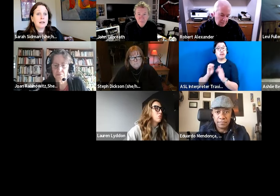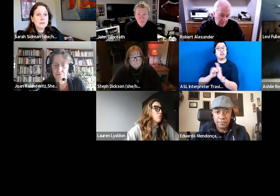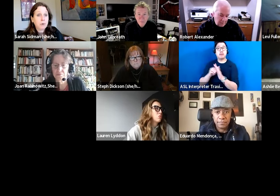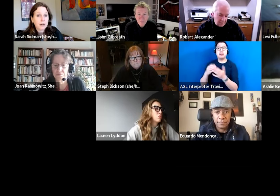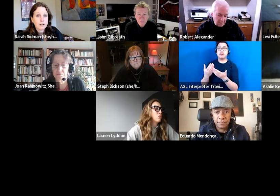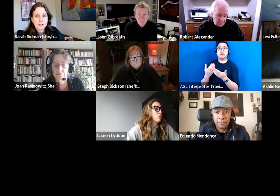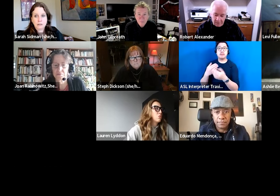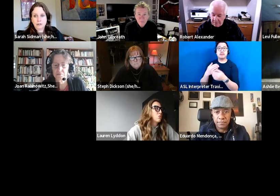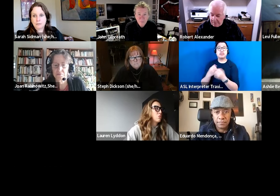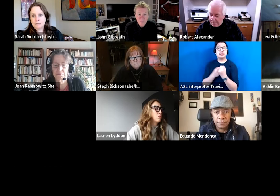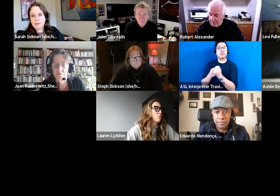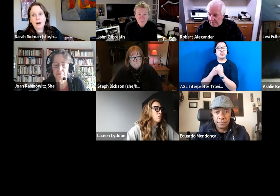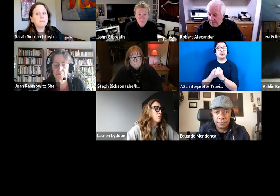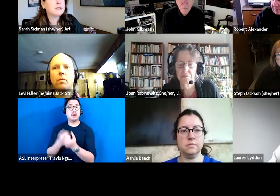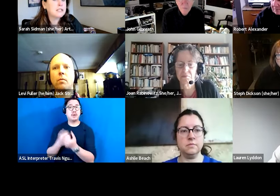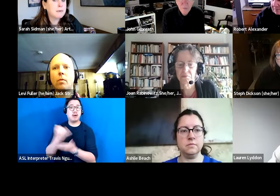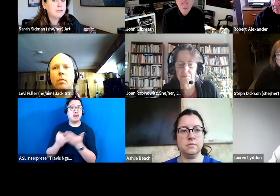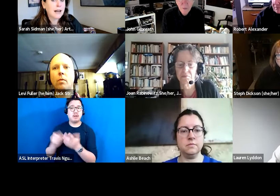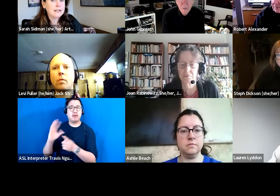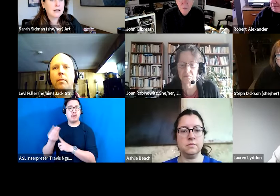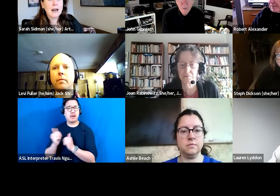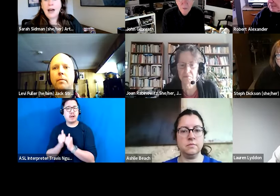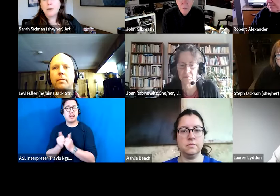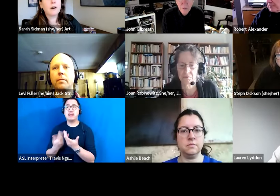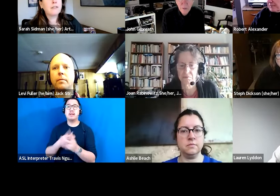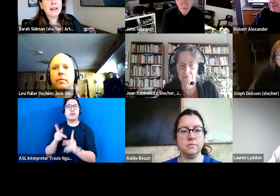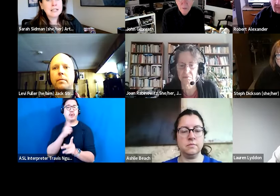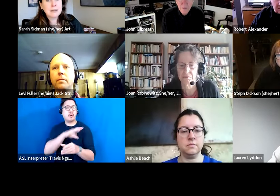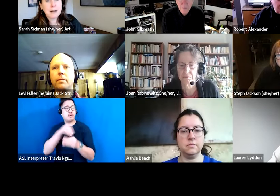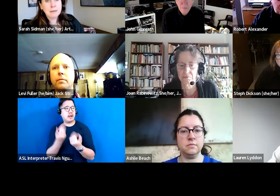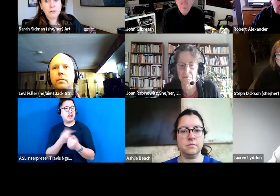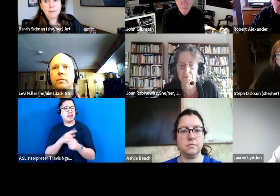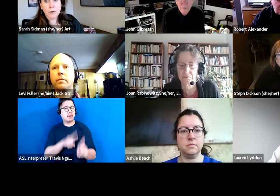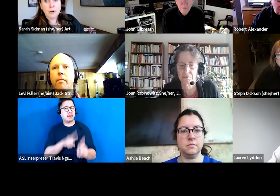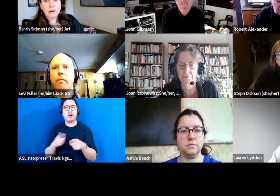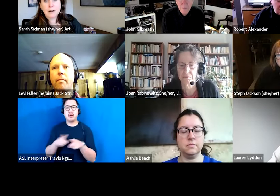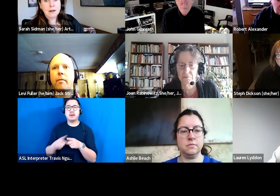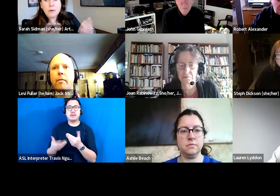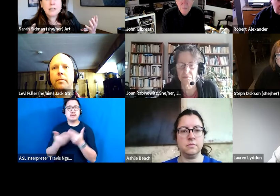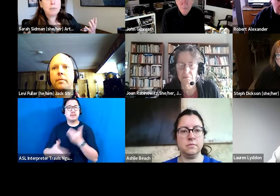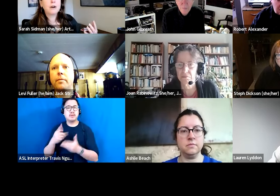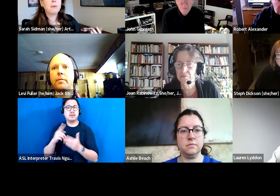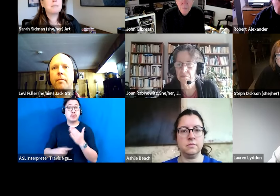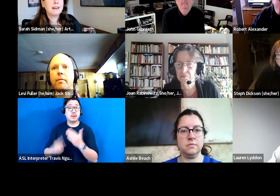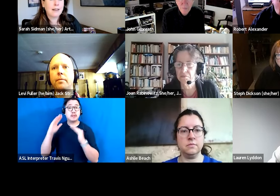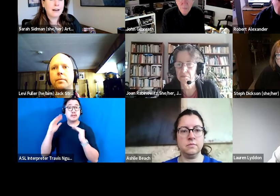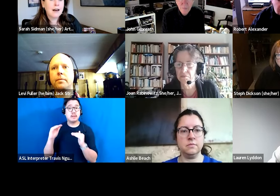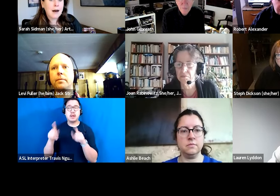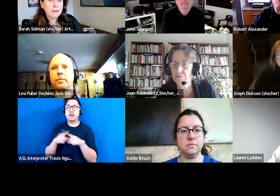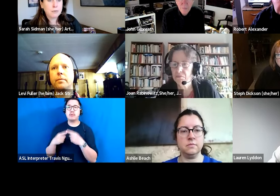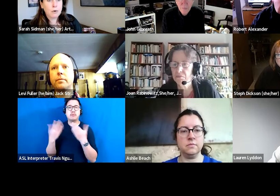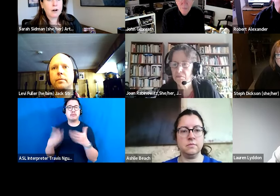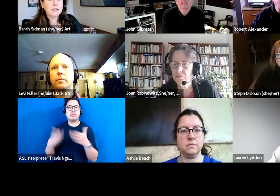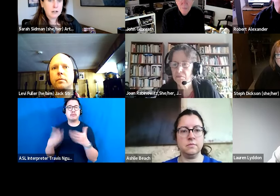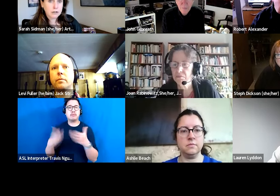consuming, and supporting arts and culture? How have participants reacted? And what are they anticipating moving forward? What does the broader public think